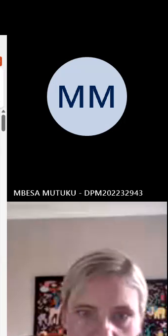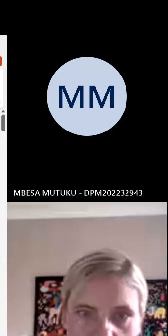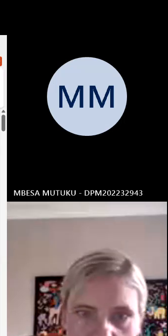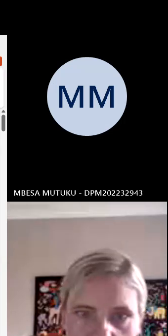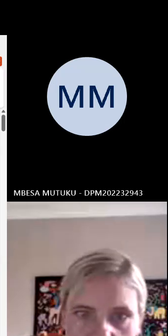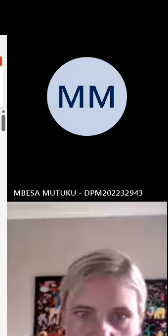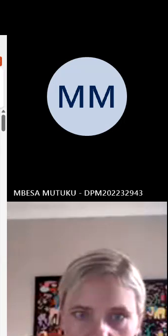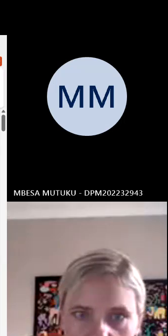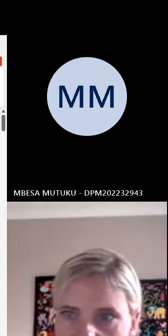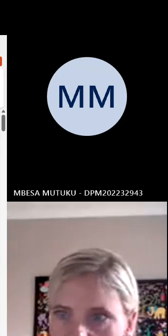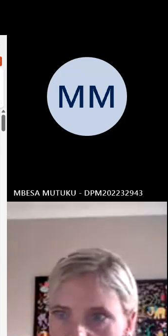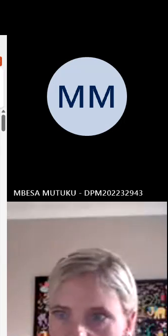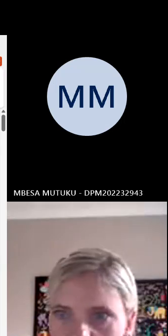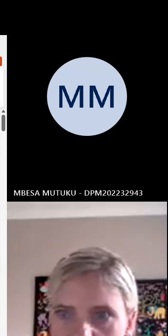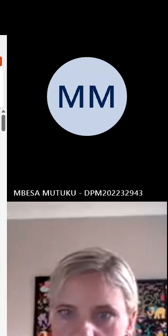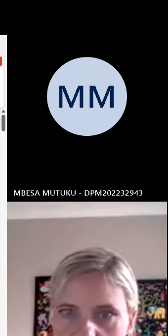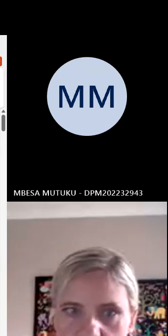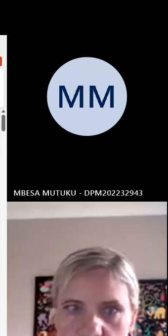It's